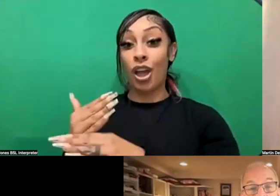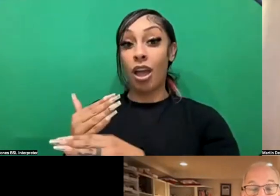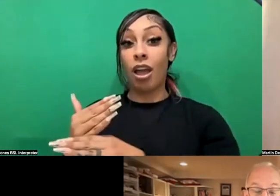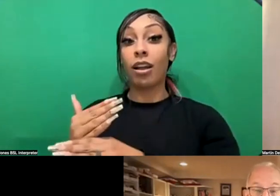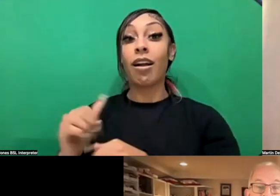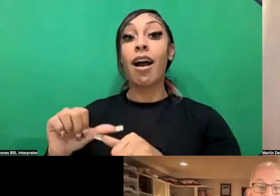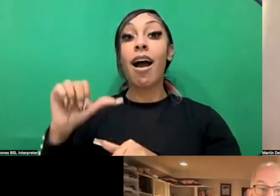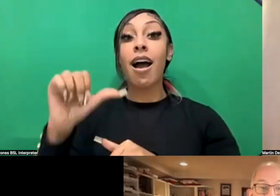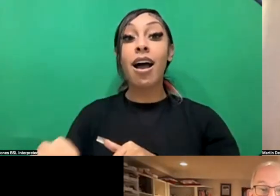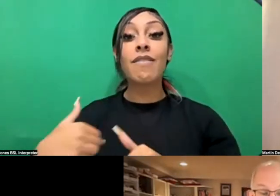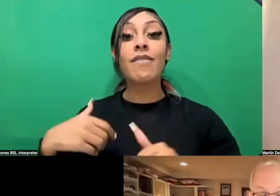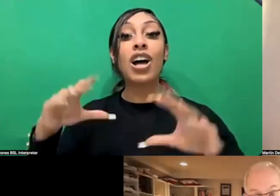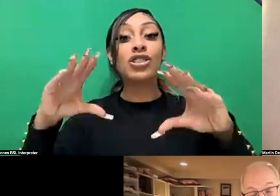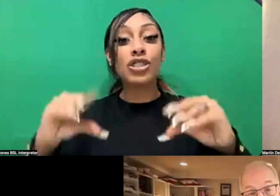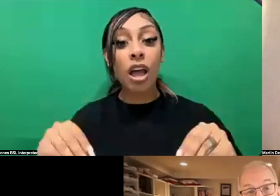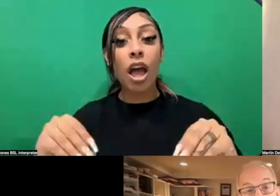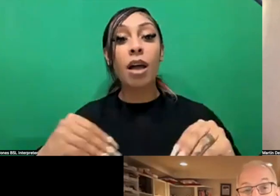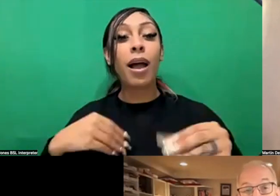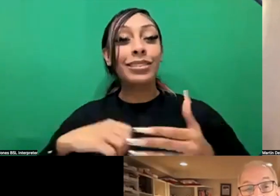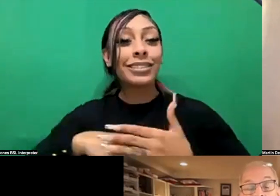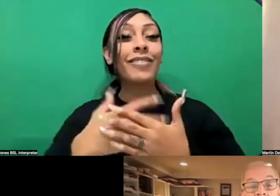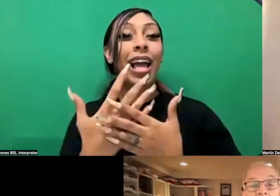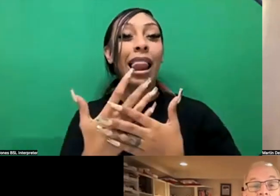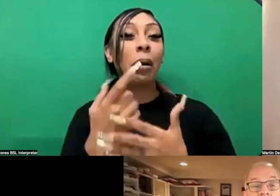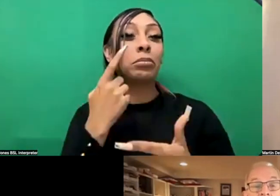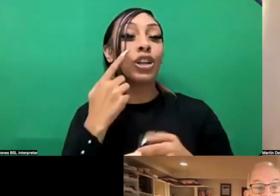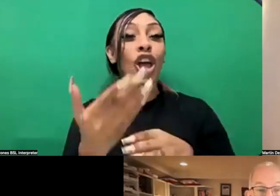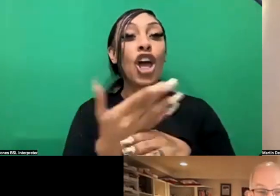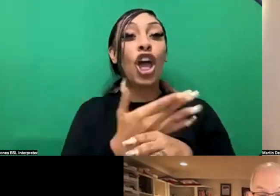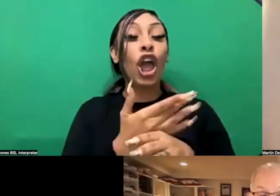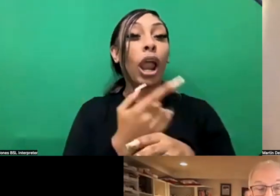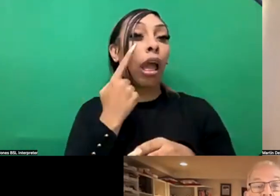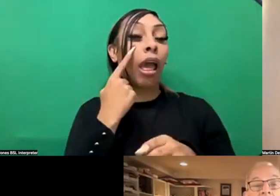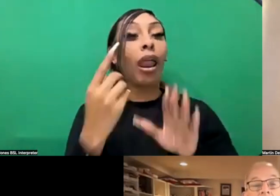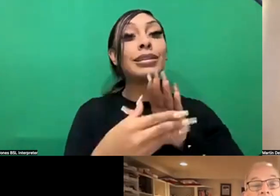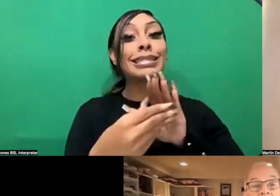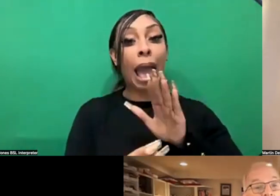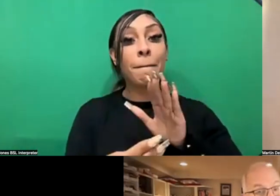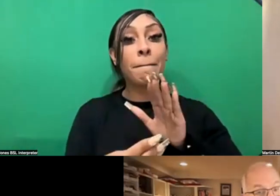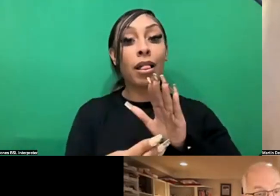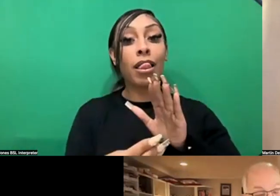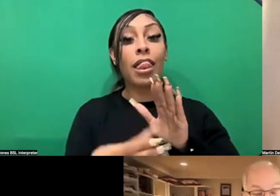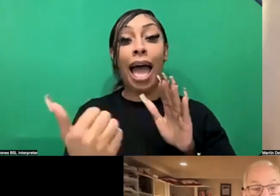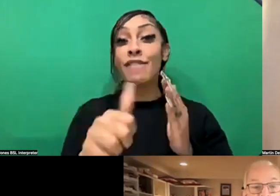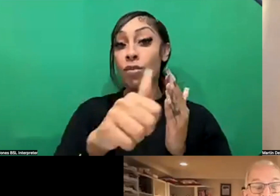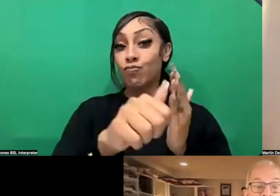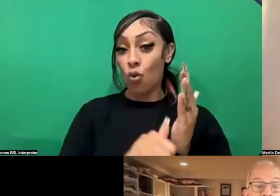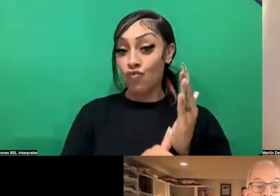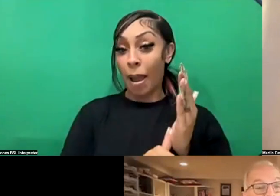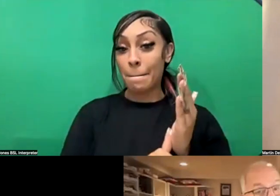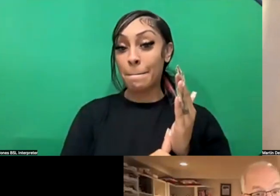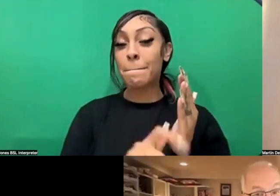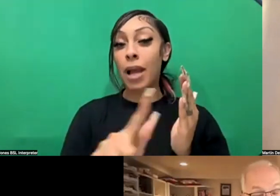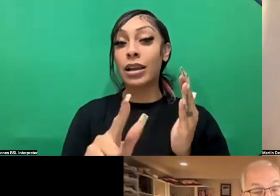I developed an early prototype of the drum machine that was programmable, but had synthesized